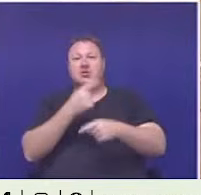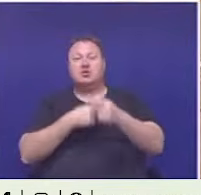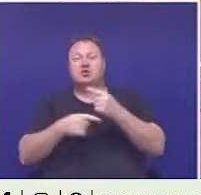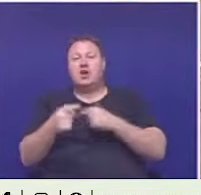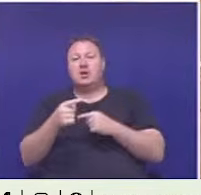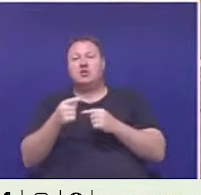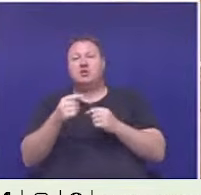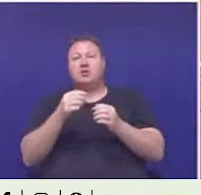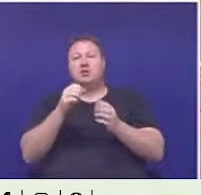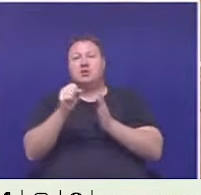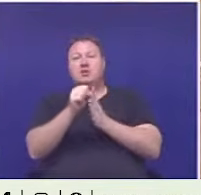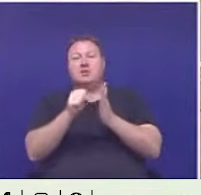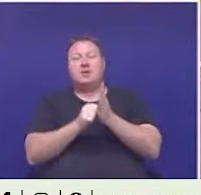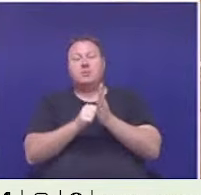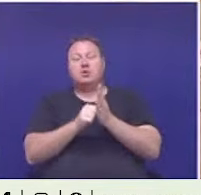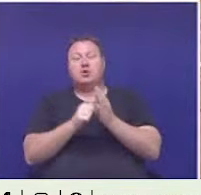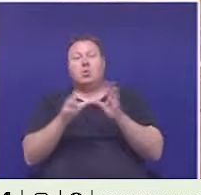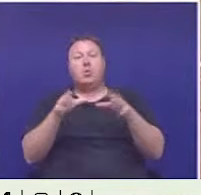groups during mid-year,